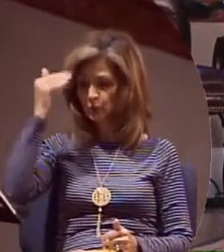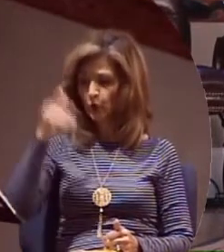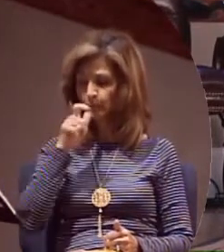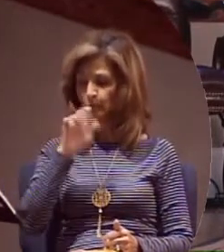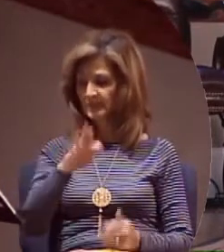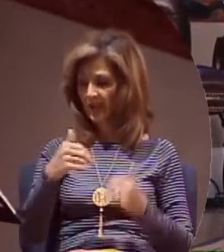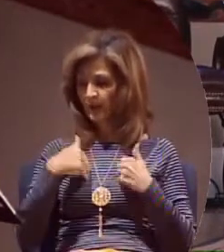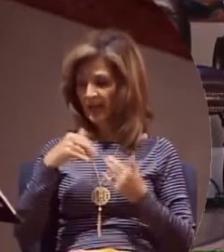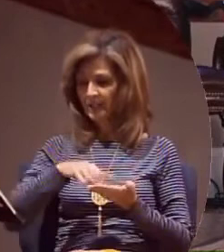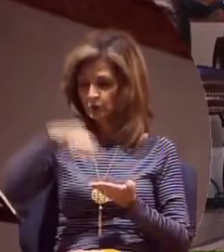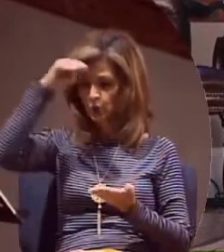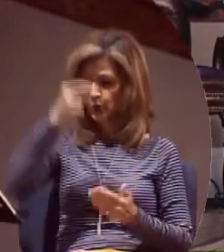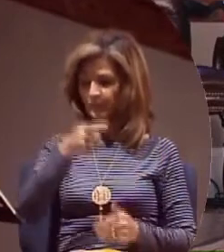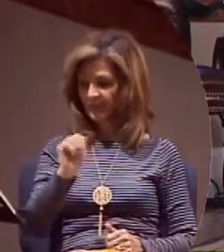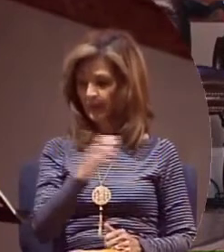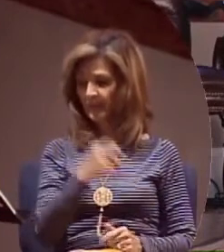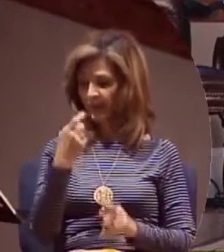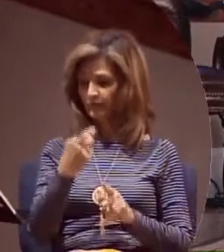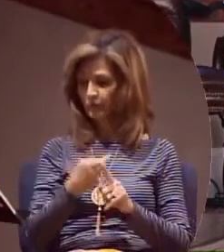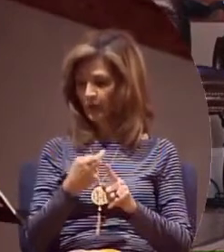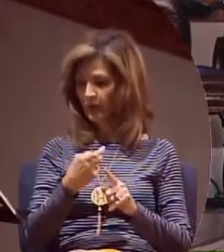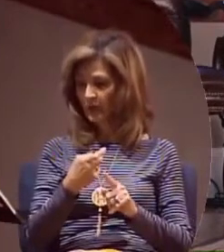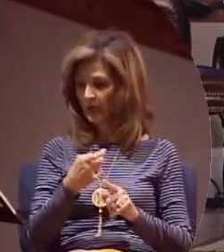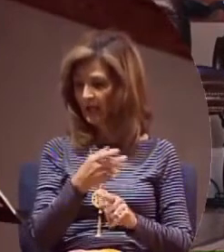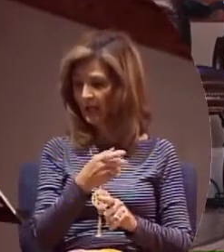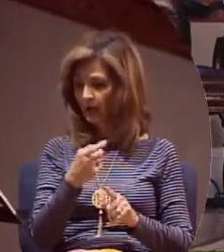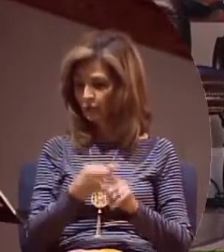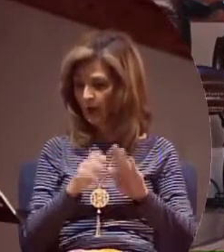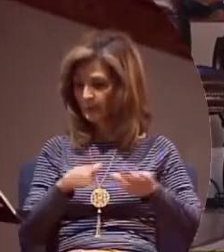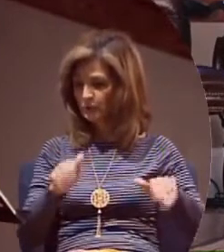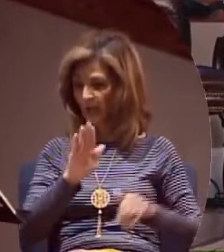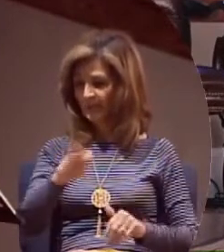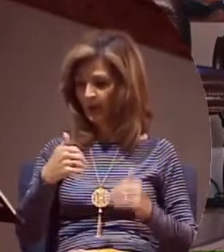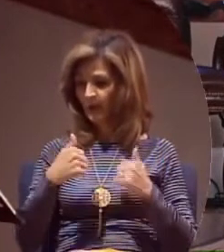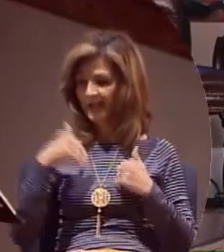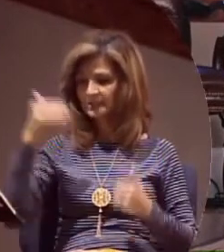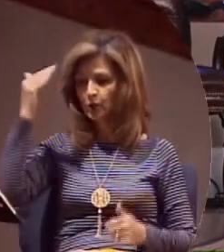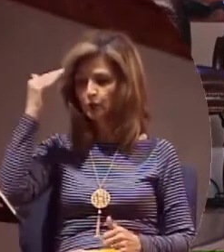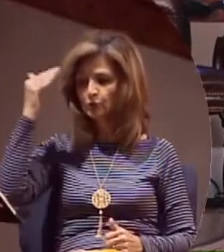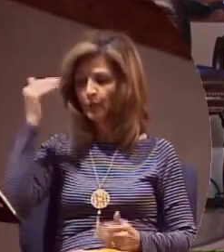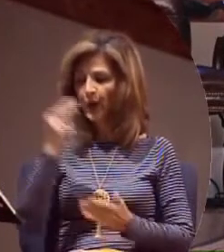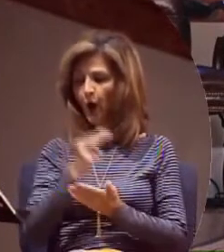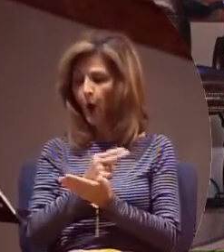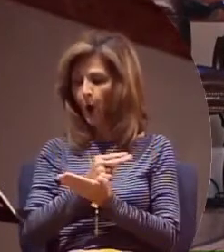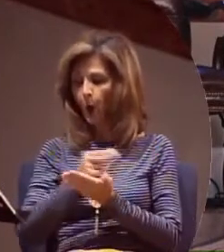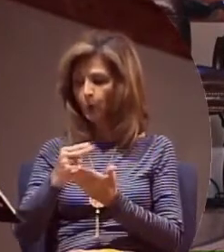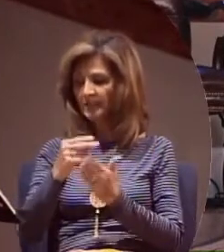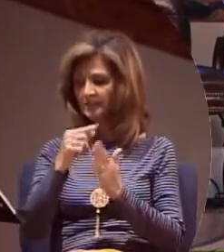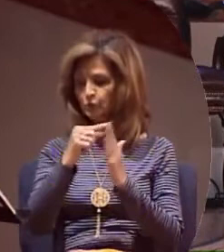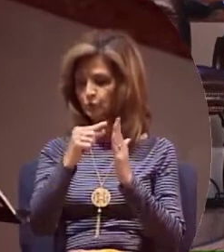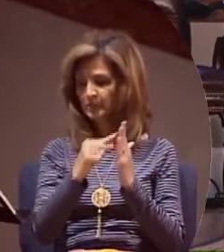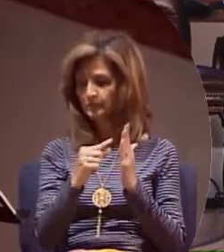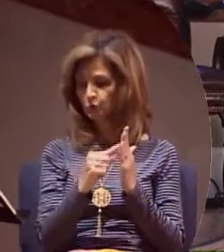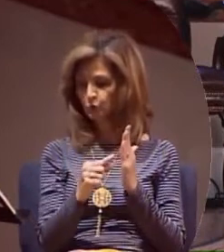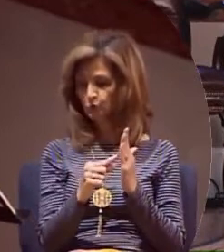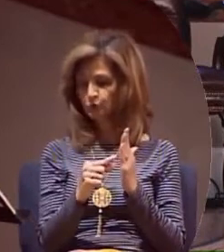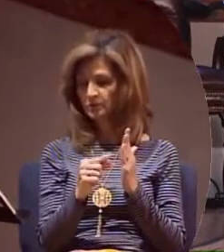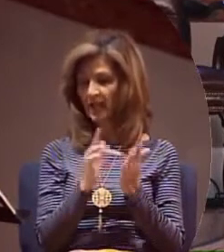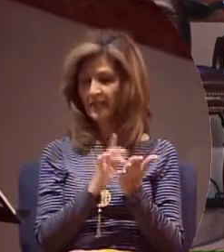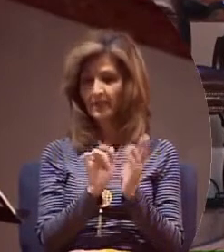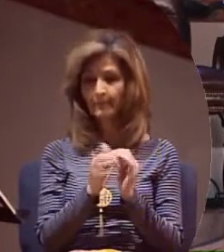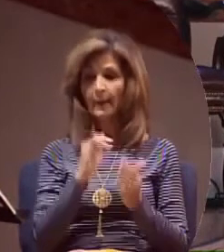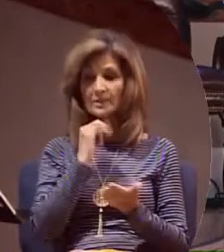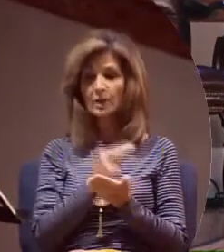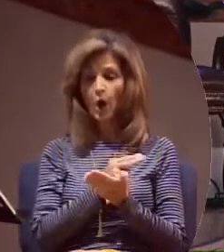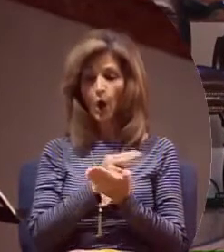hast learned them, and that from a child thou hast known. Now I like what he calls this, the Holy Scriptures. You know, the Bible